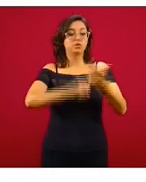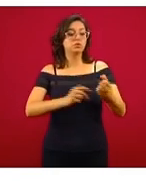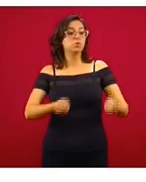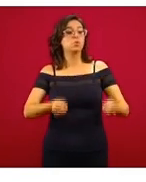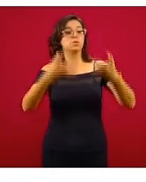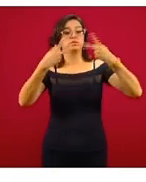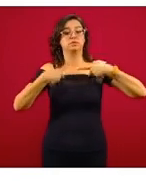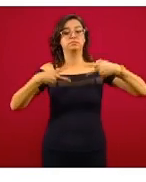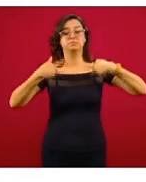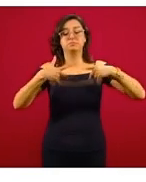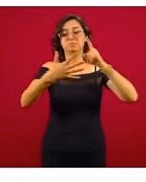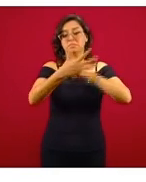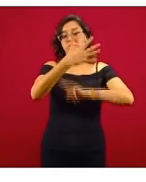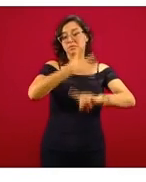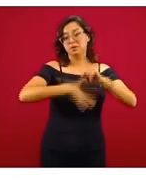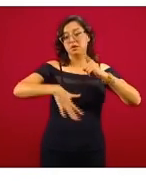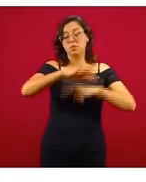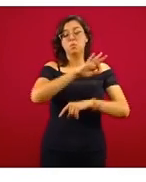rate, we are